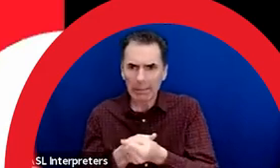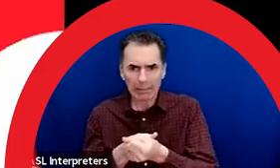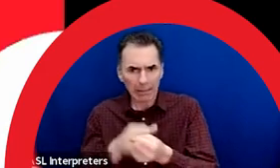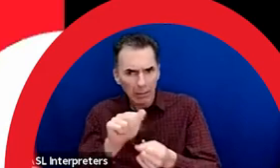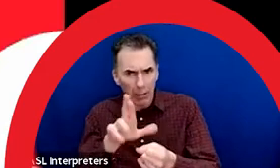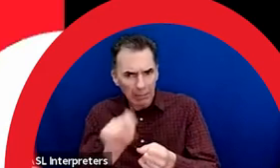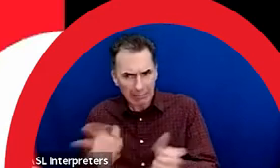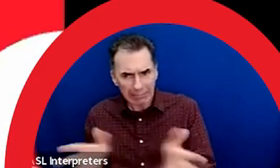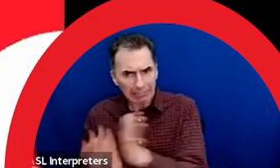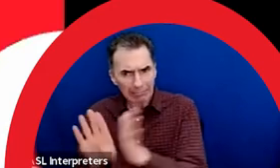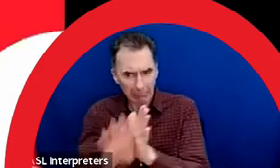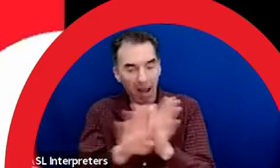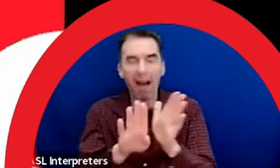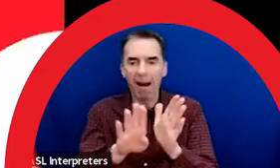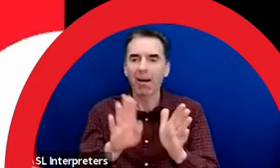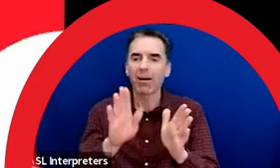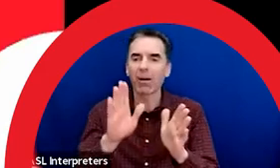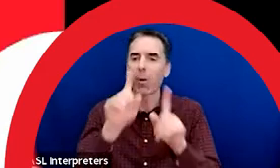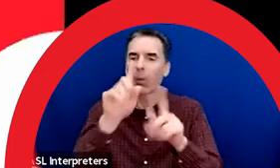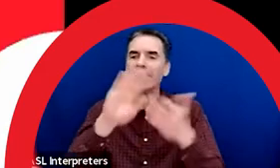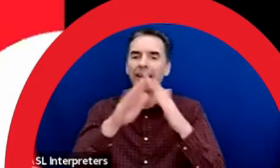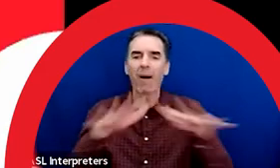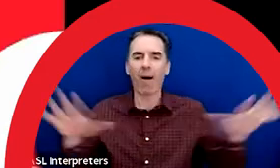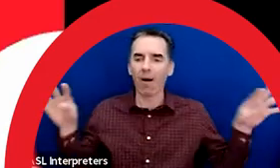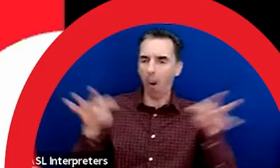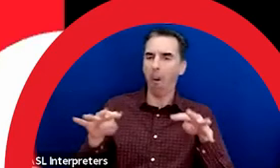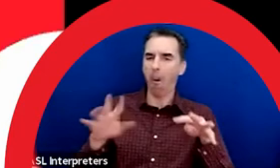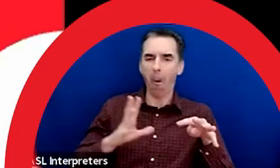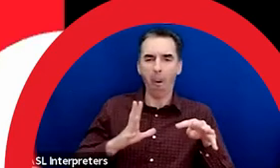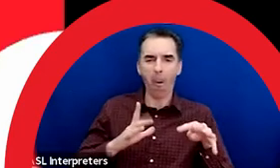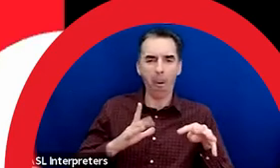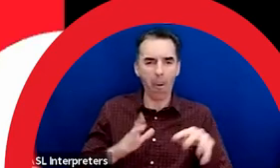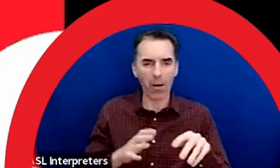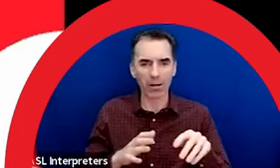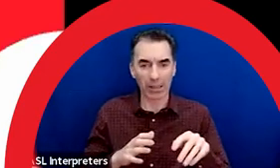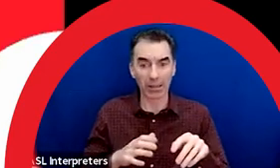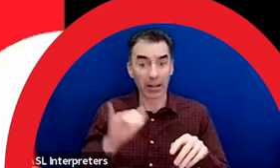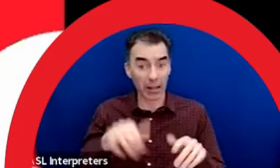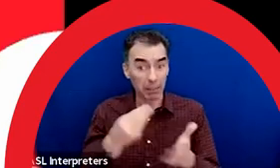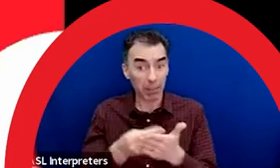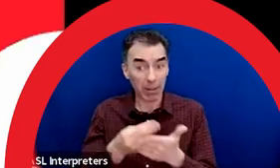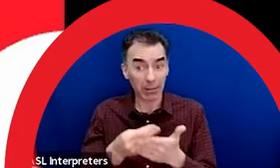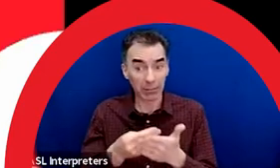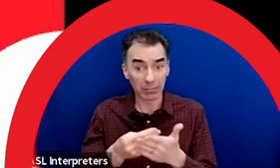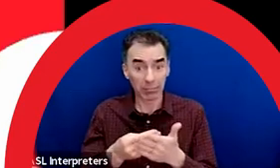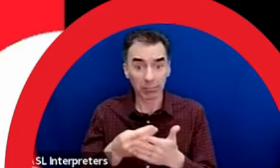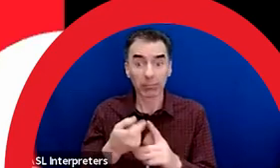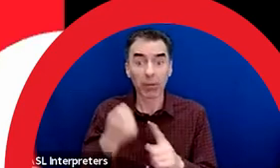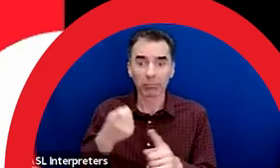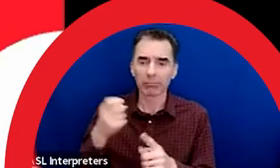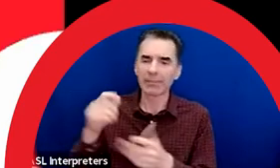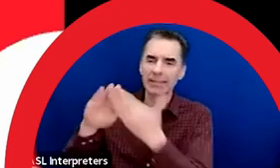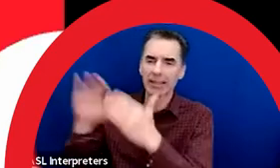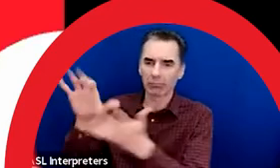We invest and allocate municipal funding for the arts provided by the City of Calgary. and leverage these